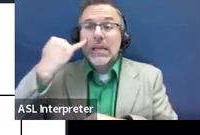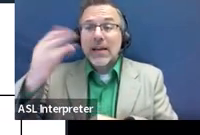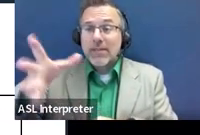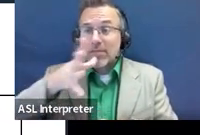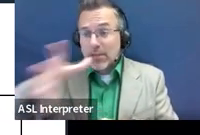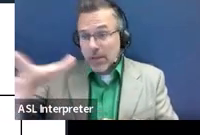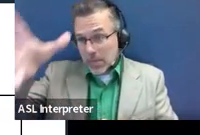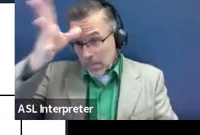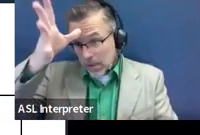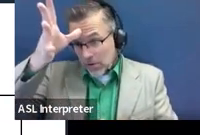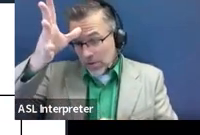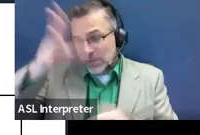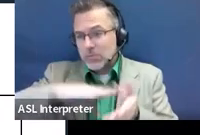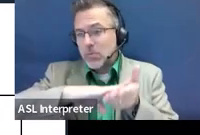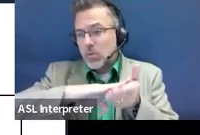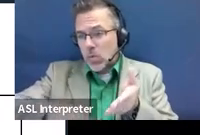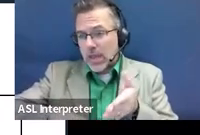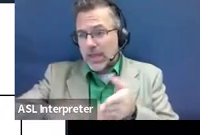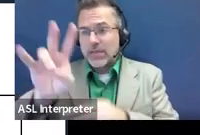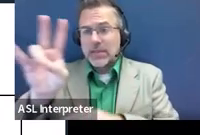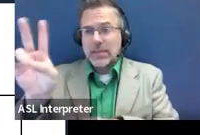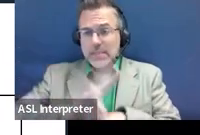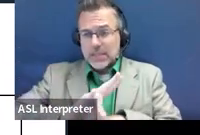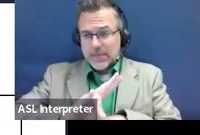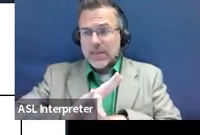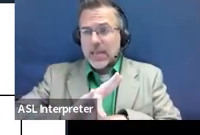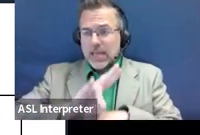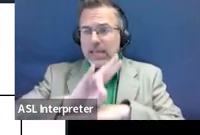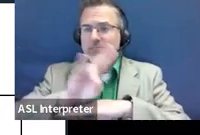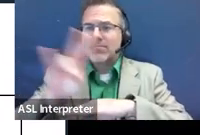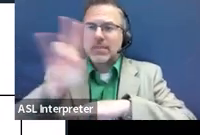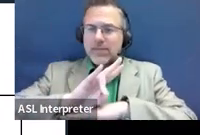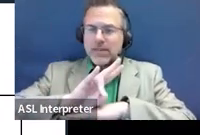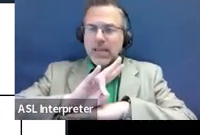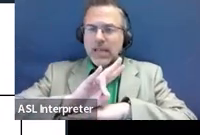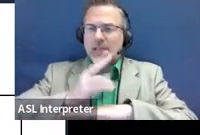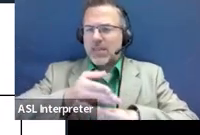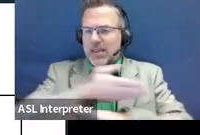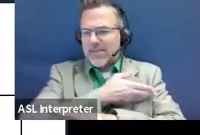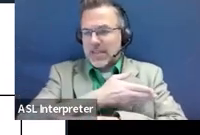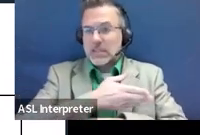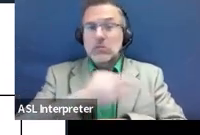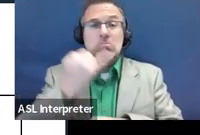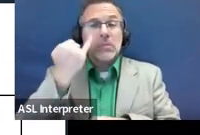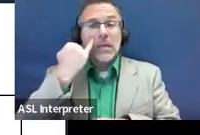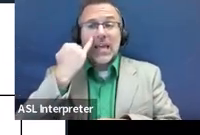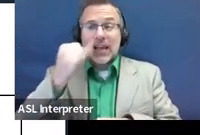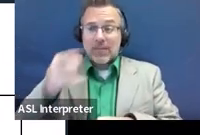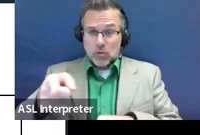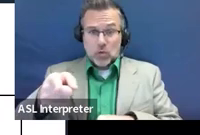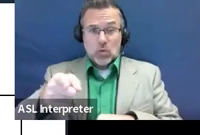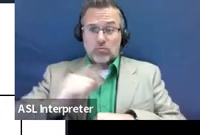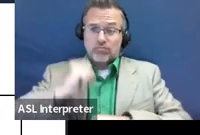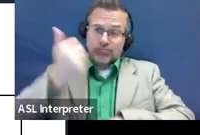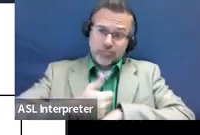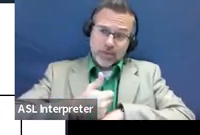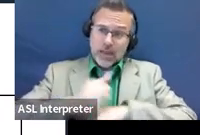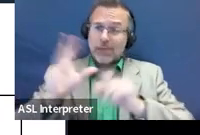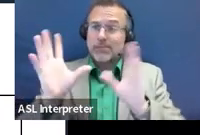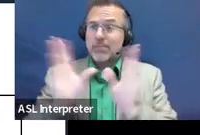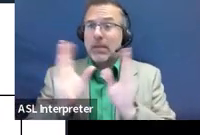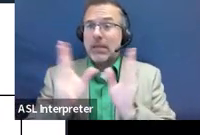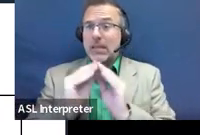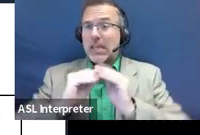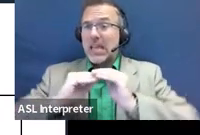advance notice of the IEP meeting. So if you schedule that IEP meeting and it happens with, and you don't have that